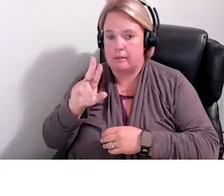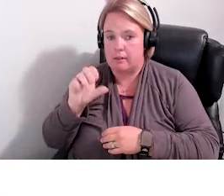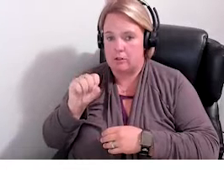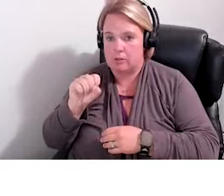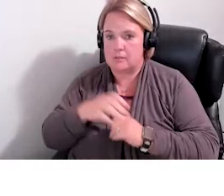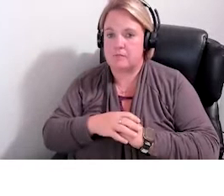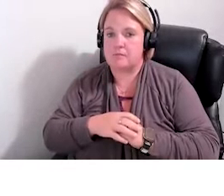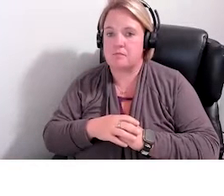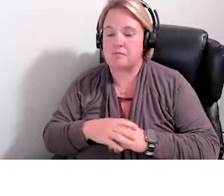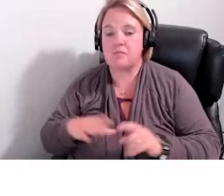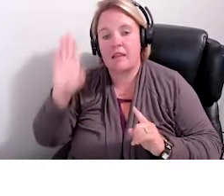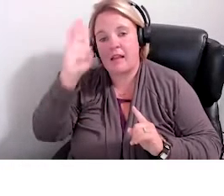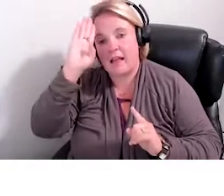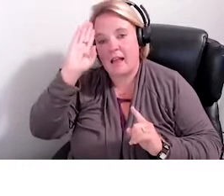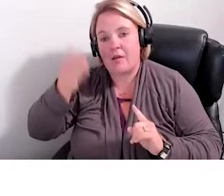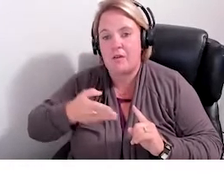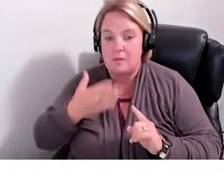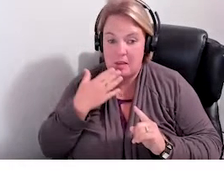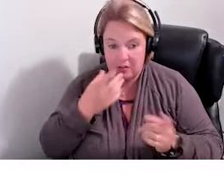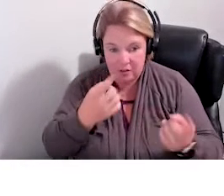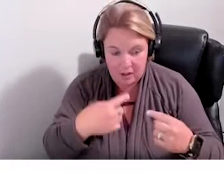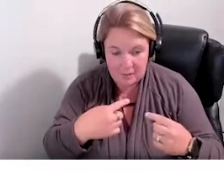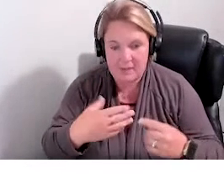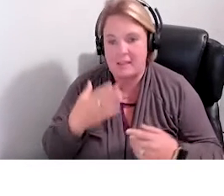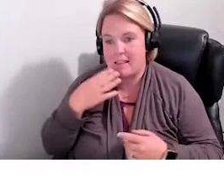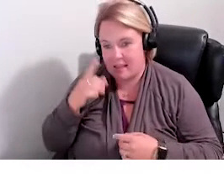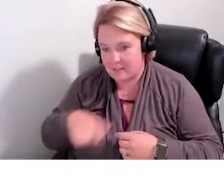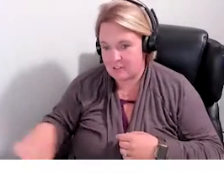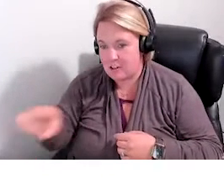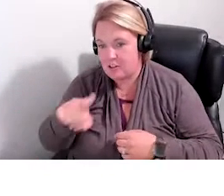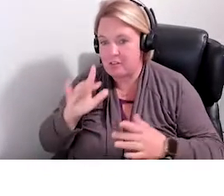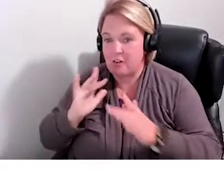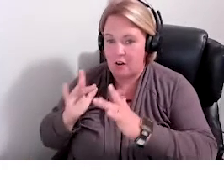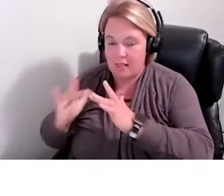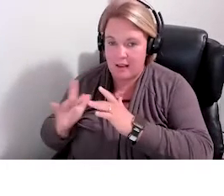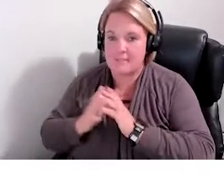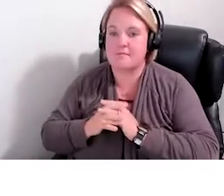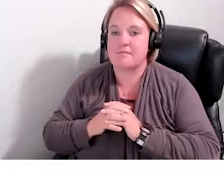Welcome. Thank you for being here in person. Thank you for those of you who are online.